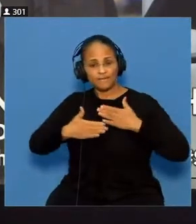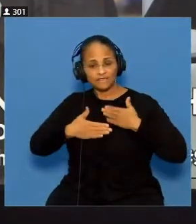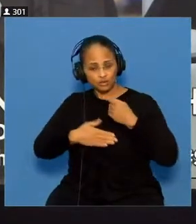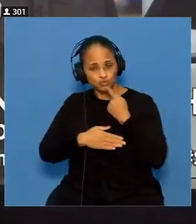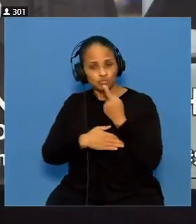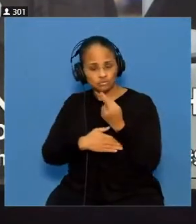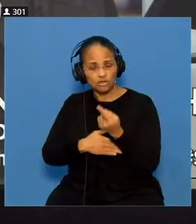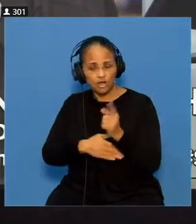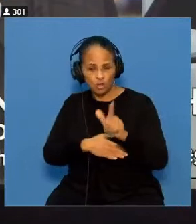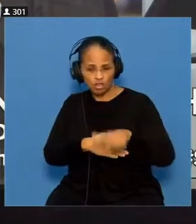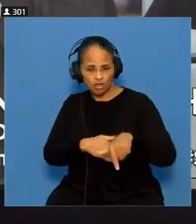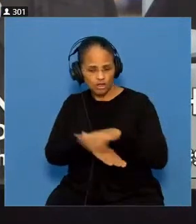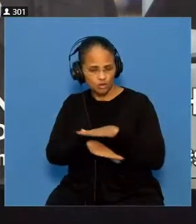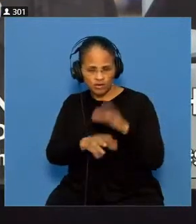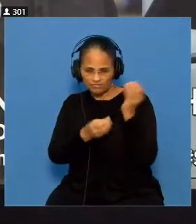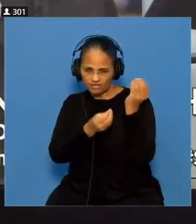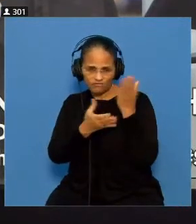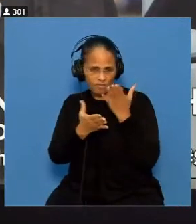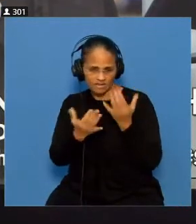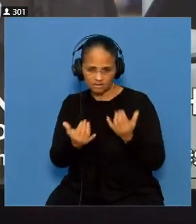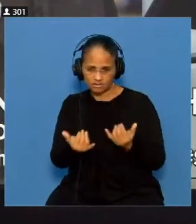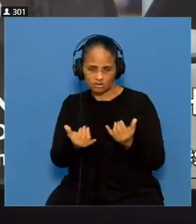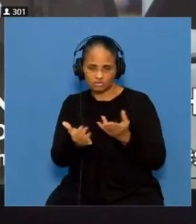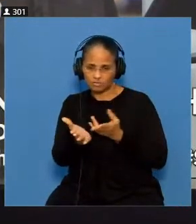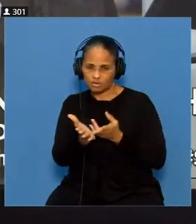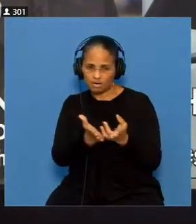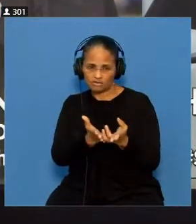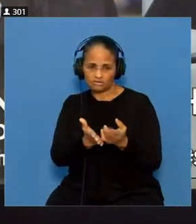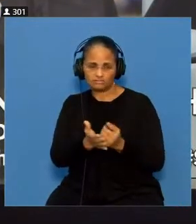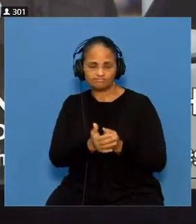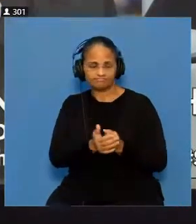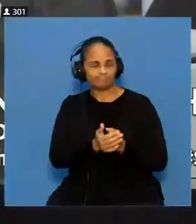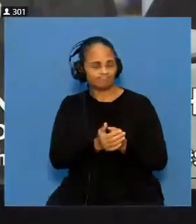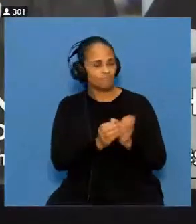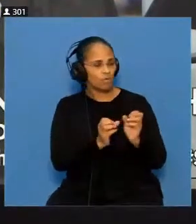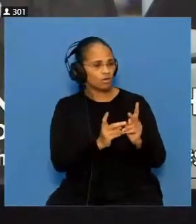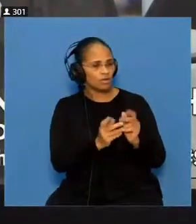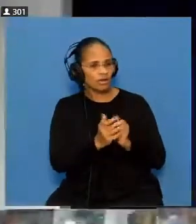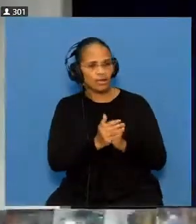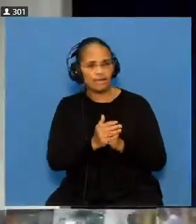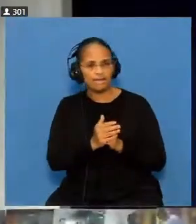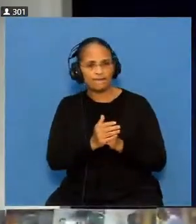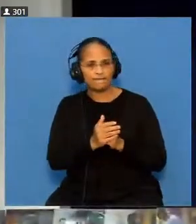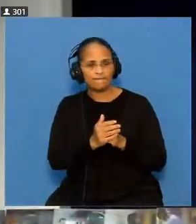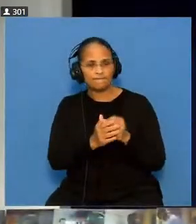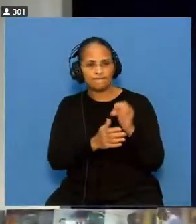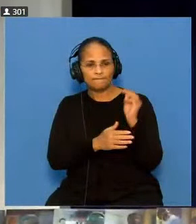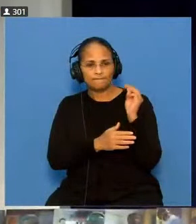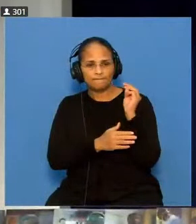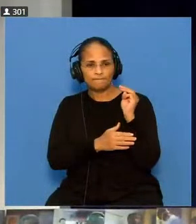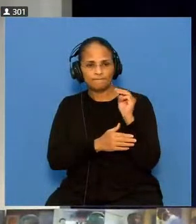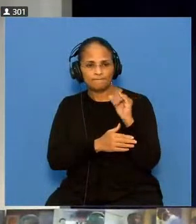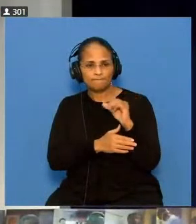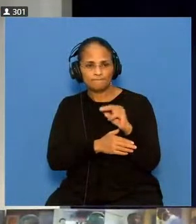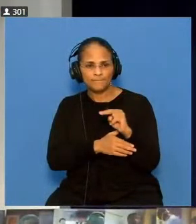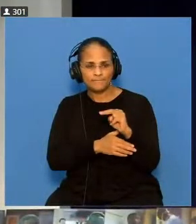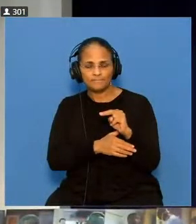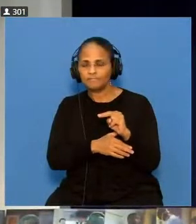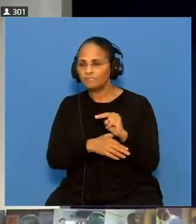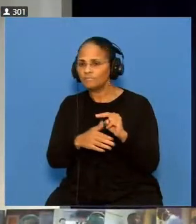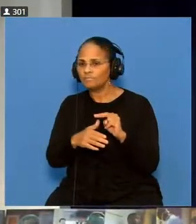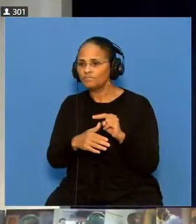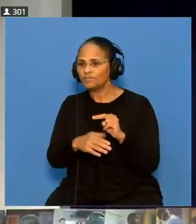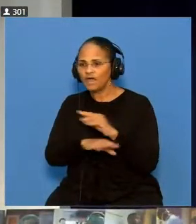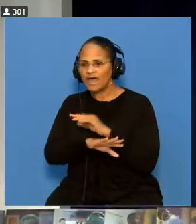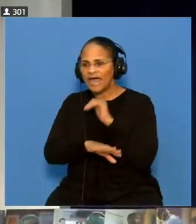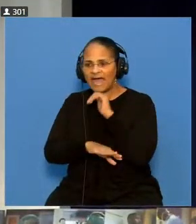I don't have the information at the top of my head, to be completely honest. Cheers. Minister of Health. I haven't thought about Savvy in the new year yet. Sorry?